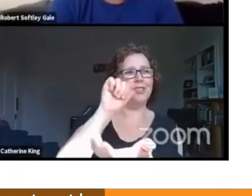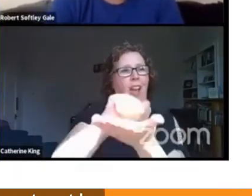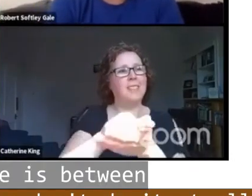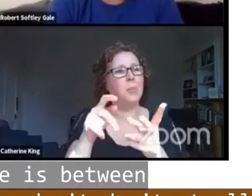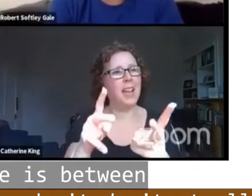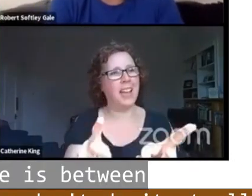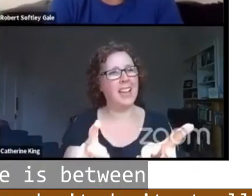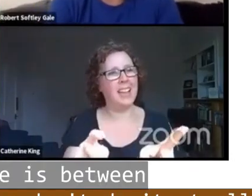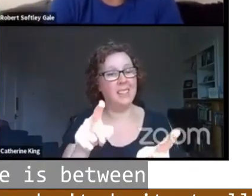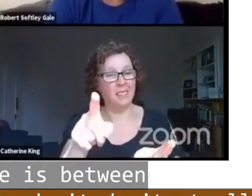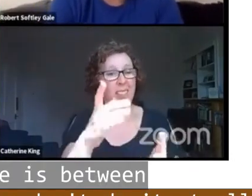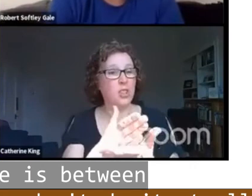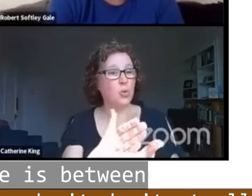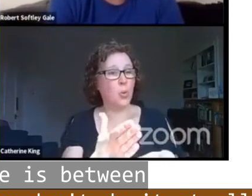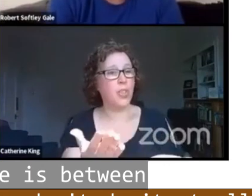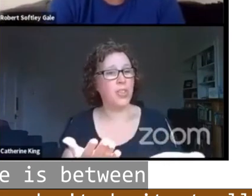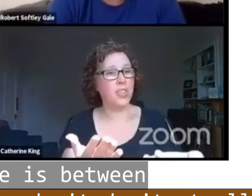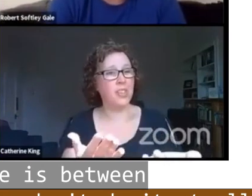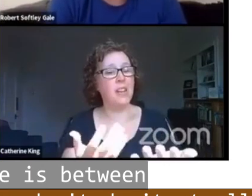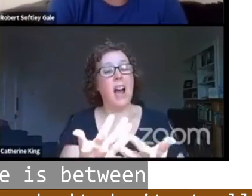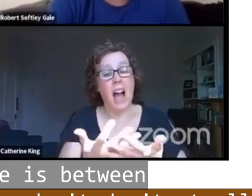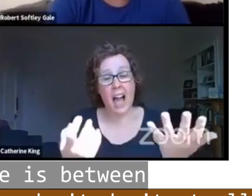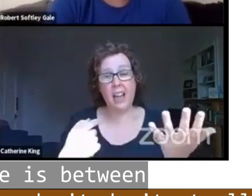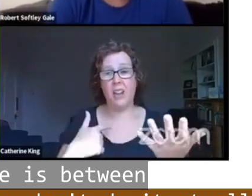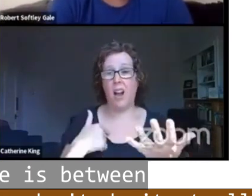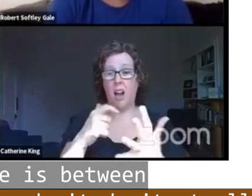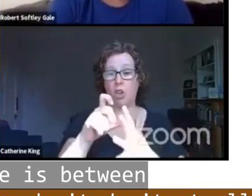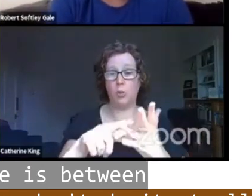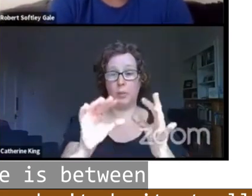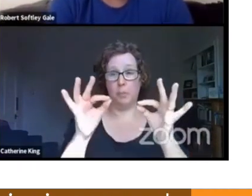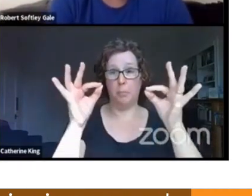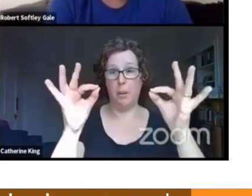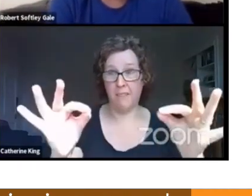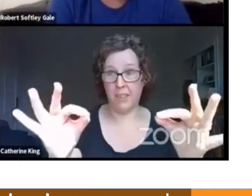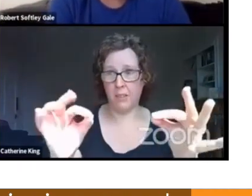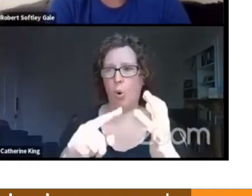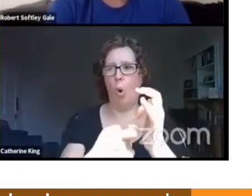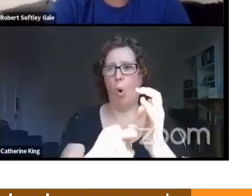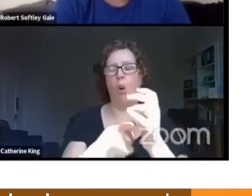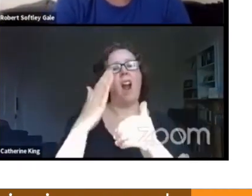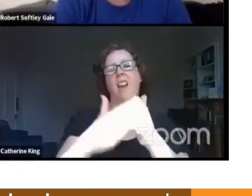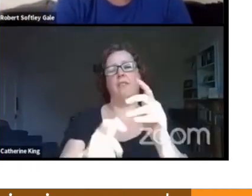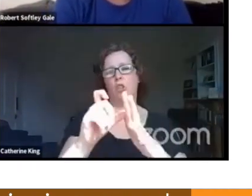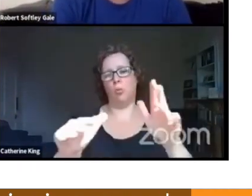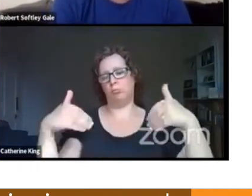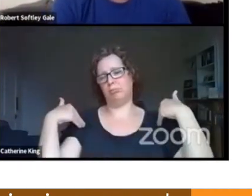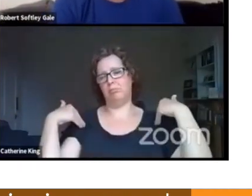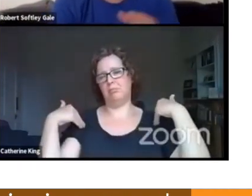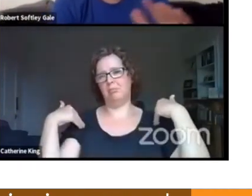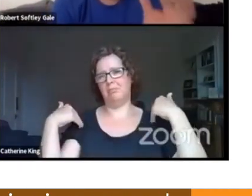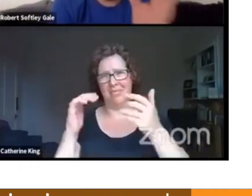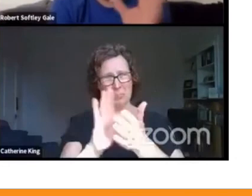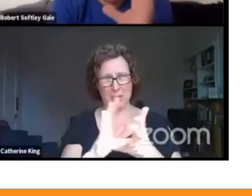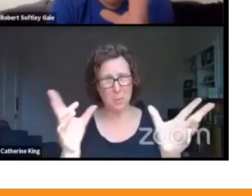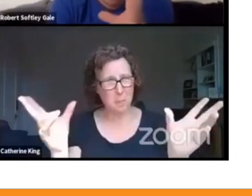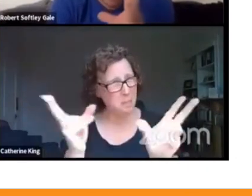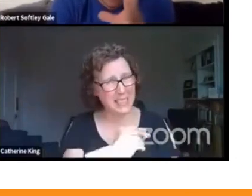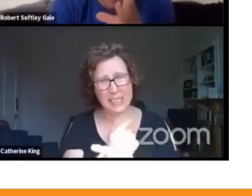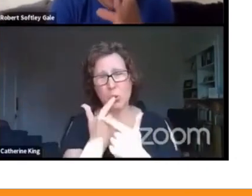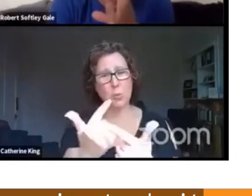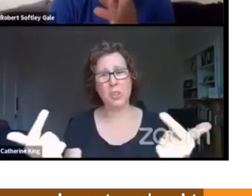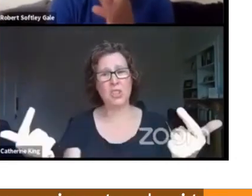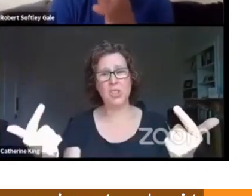the truth. If the choice is between I either do it perfect or I don't do it at all, I think you're missing so much, because